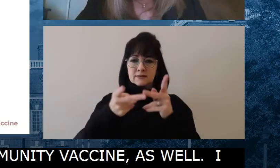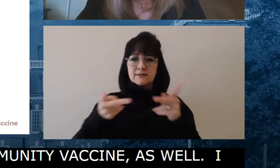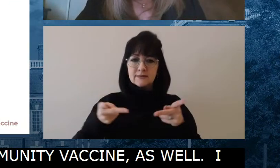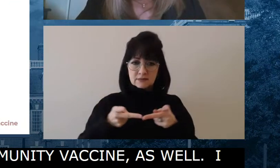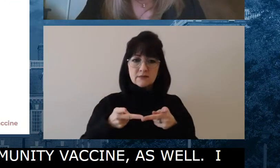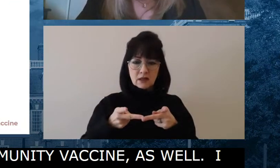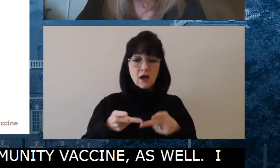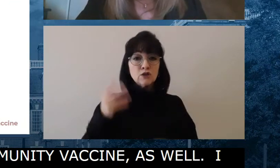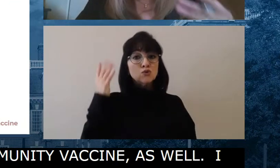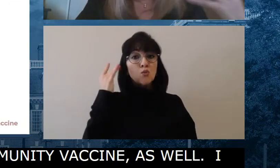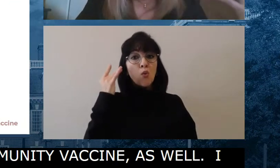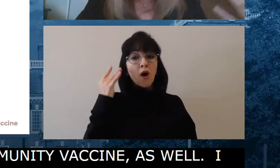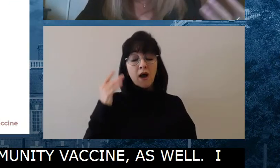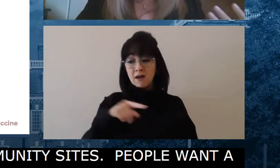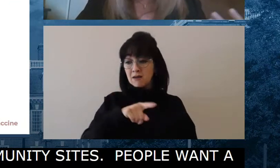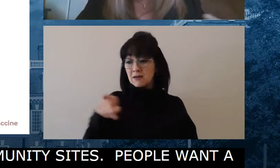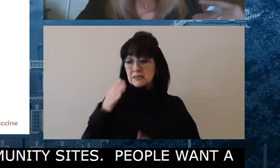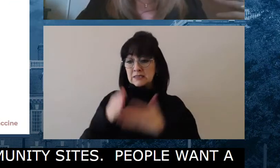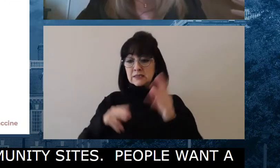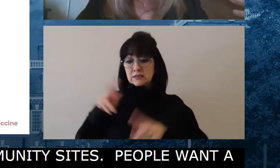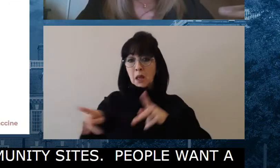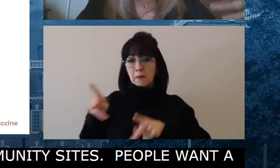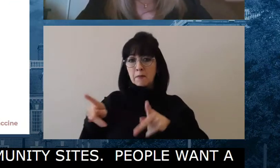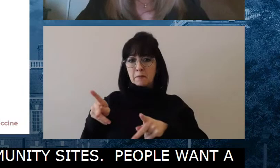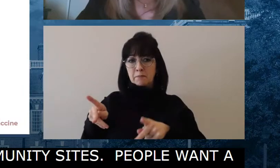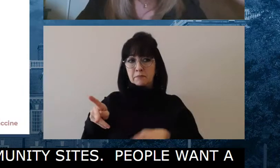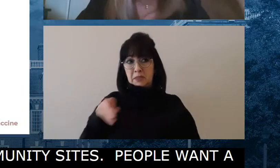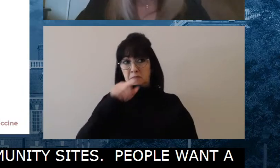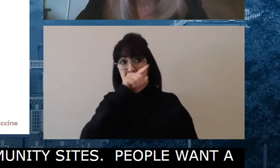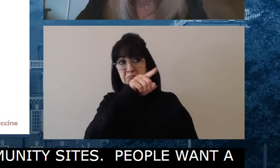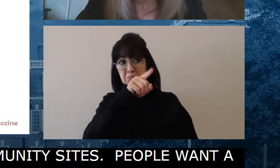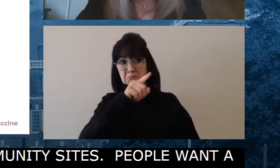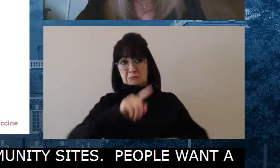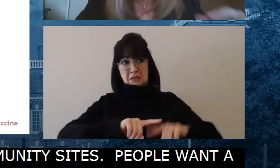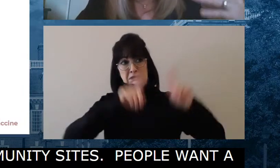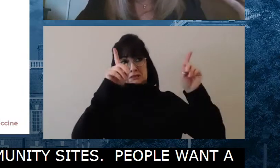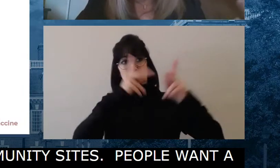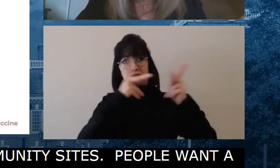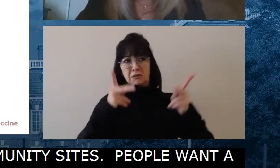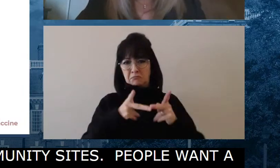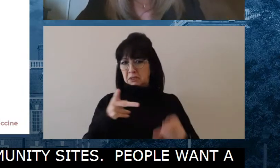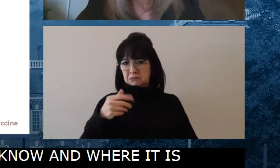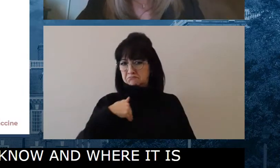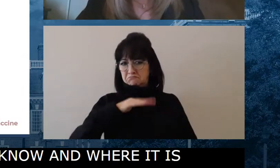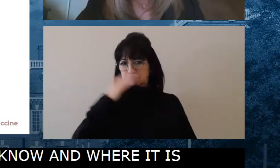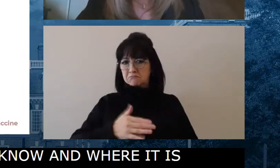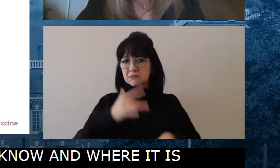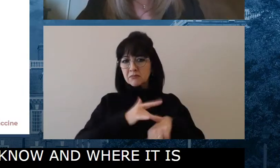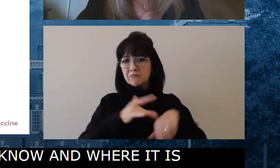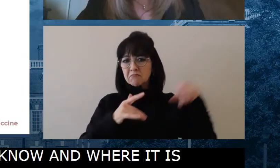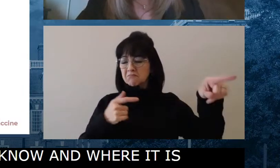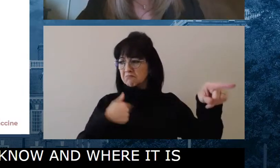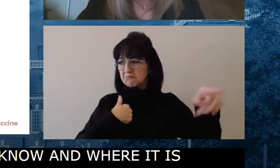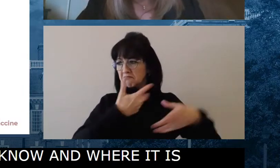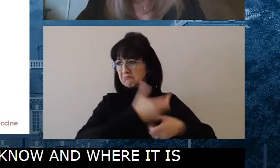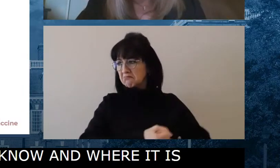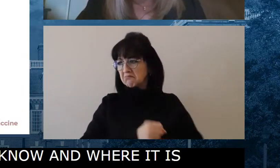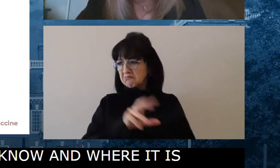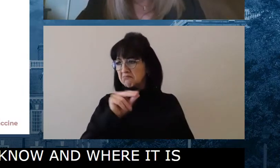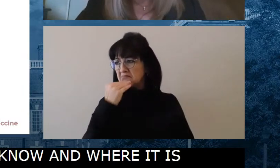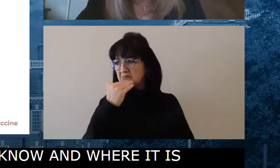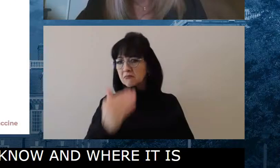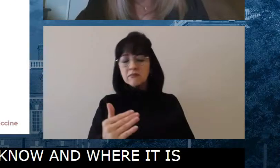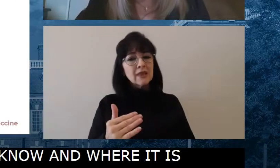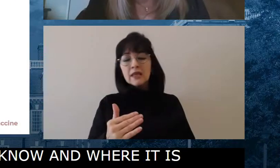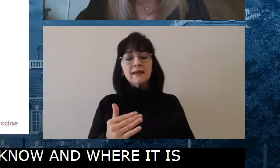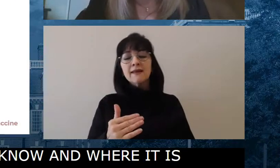that, whether it's multiple times a week, every day of the week, that there is a site that they can rely on, tell